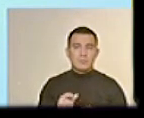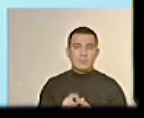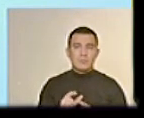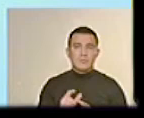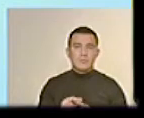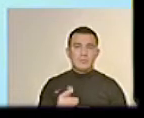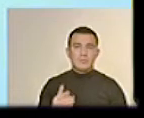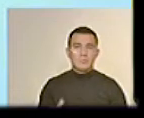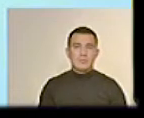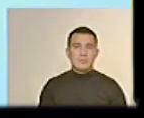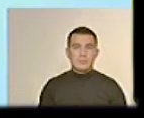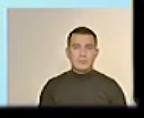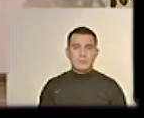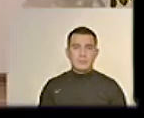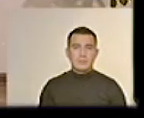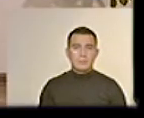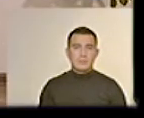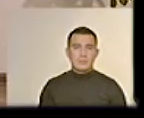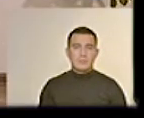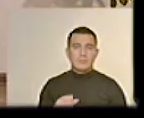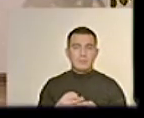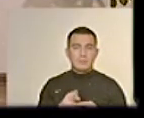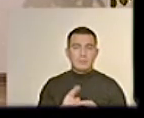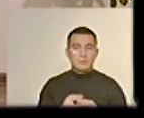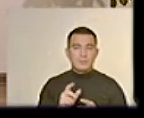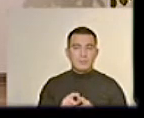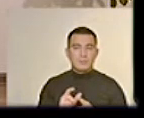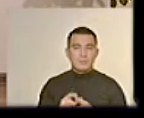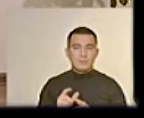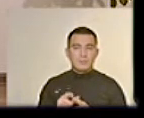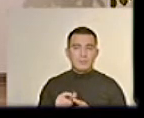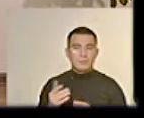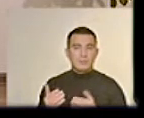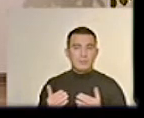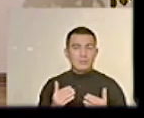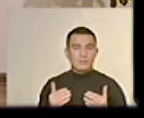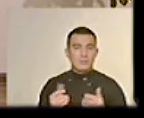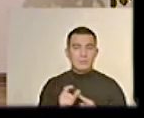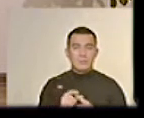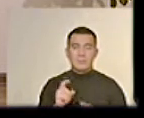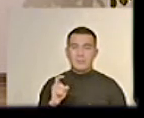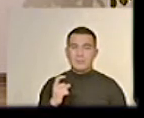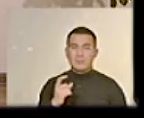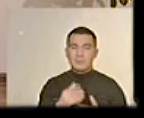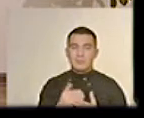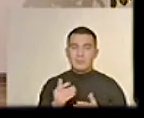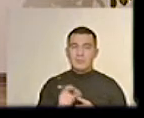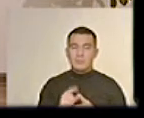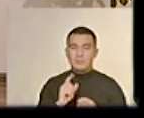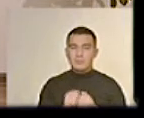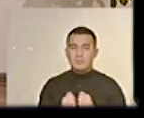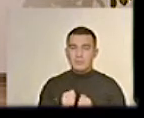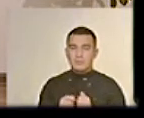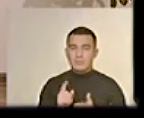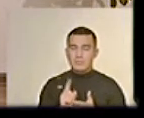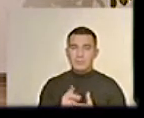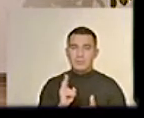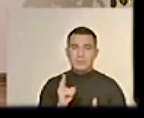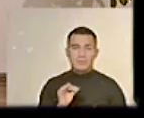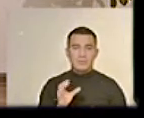kislorod ajralib chiqadi. Ushbu jarayonda ham aynan laboratoriya sharoitida kislorod olinar ekan.